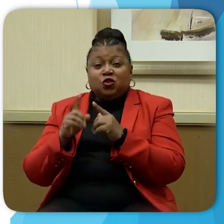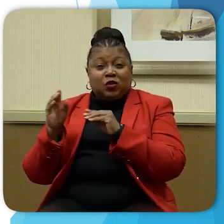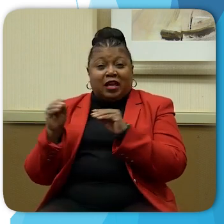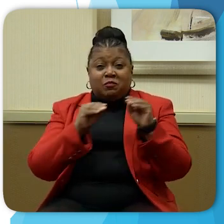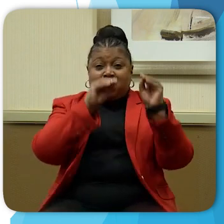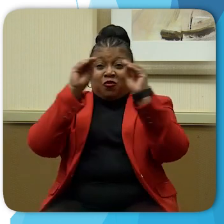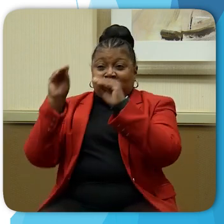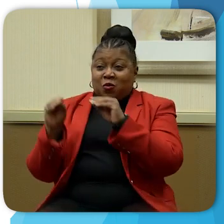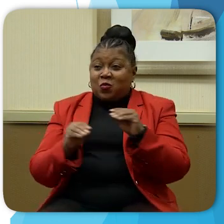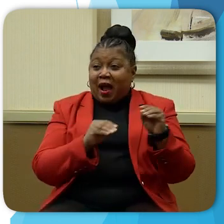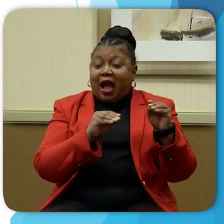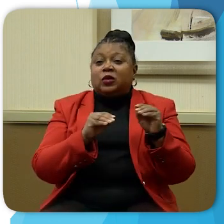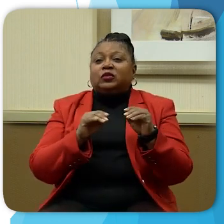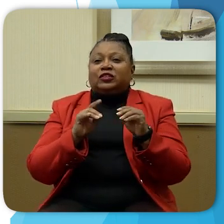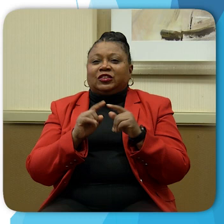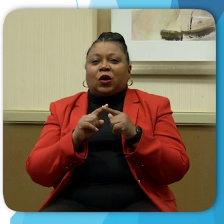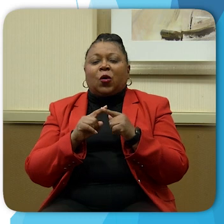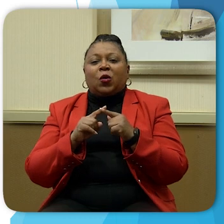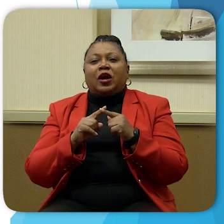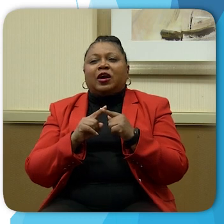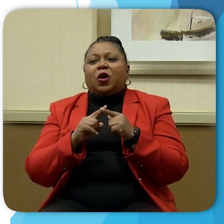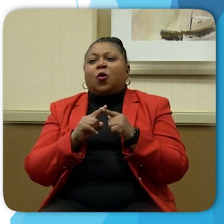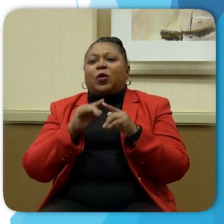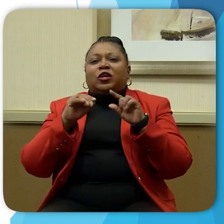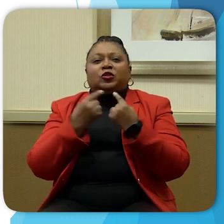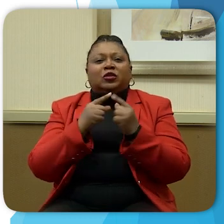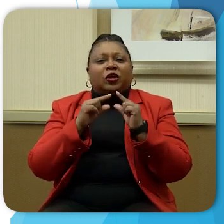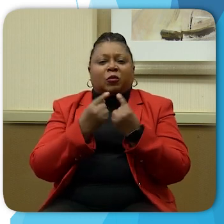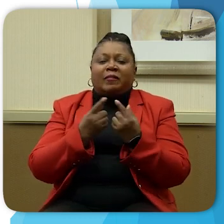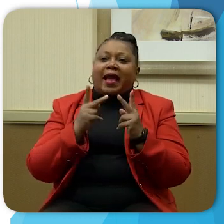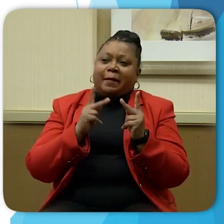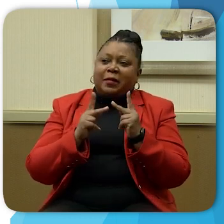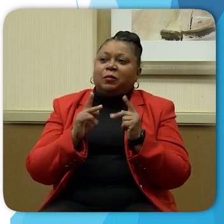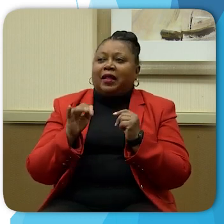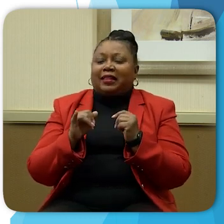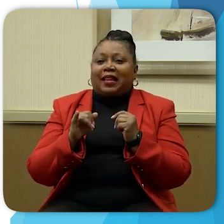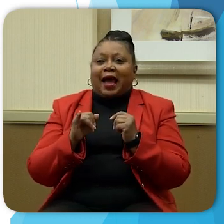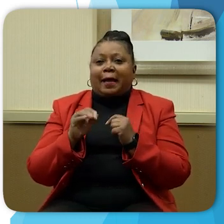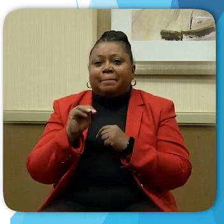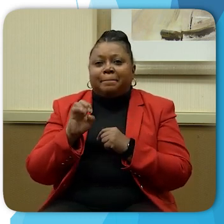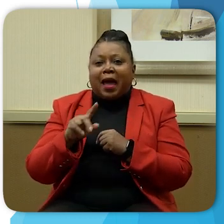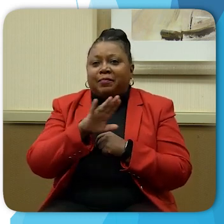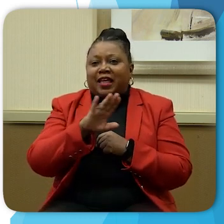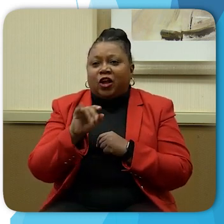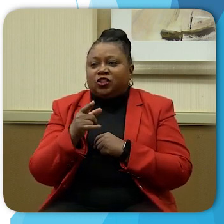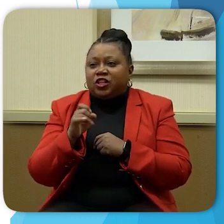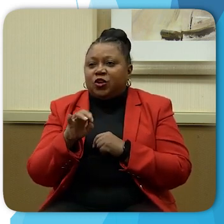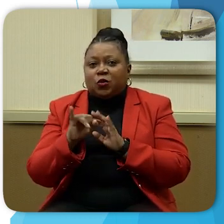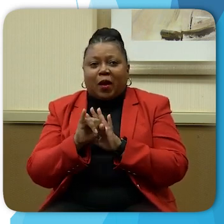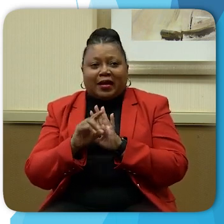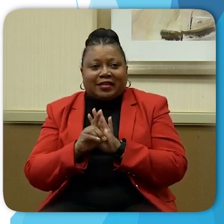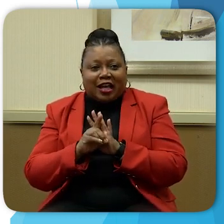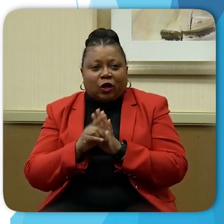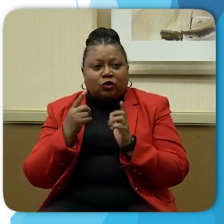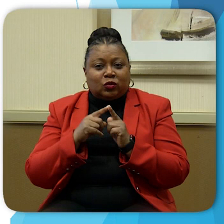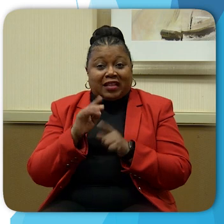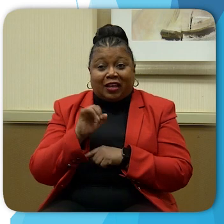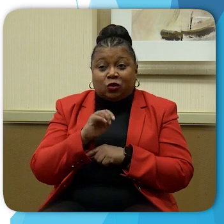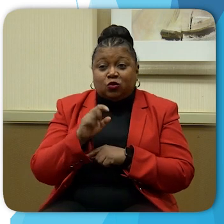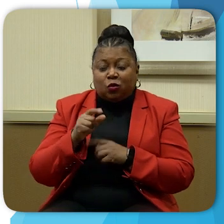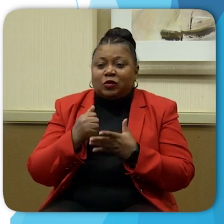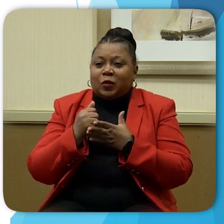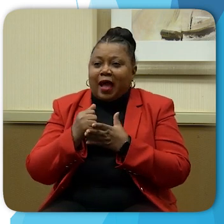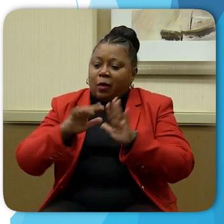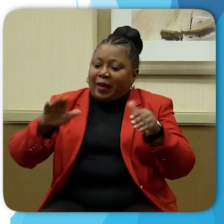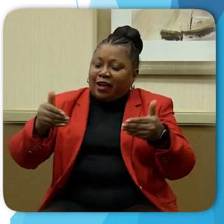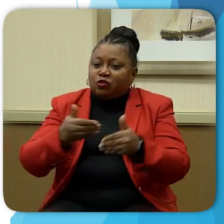move those around. So we've used this in groups and had people like map their gender identity or use it as a tool to